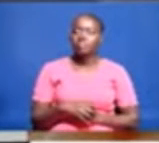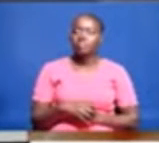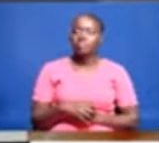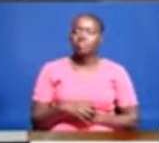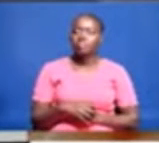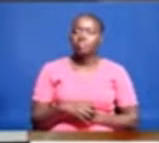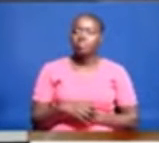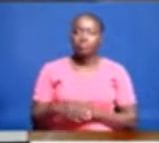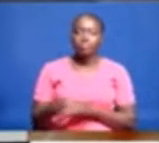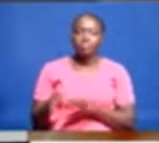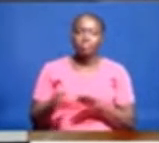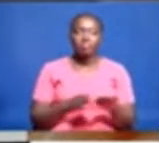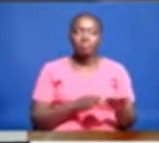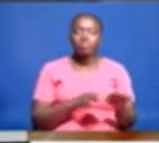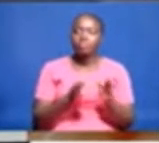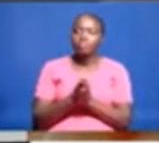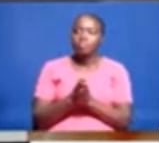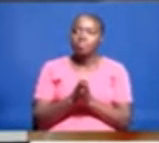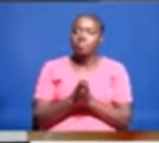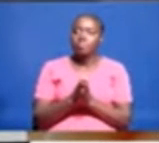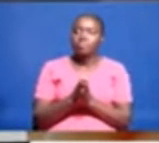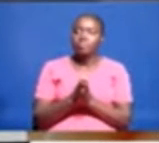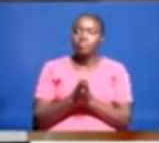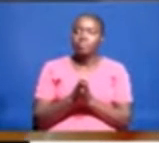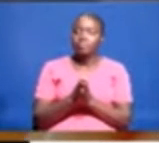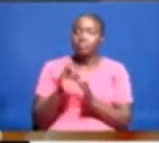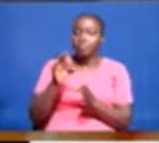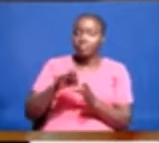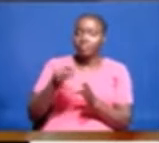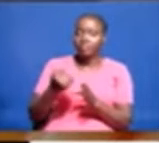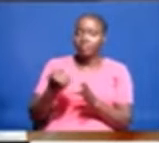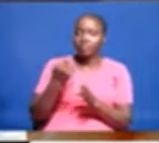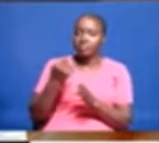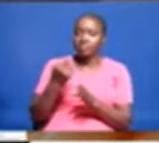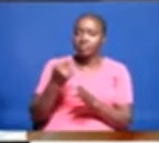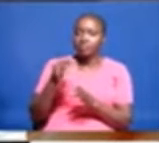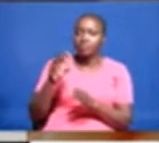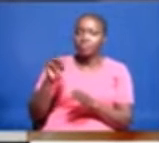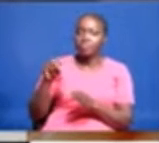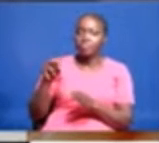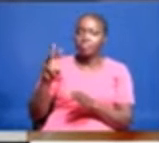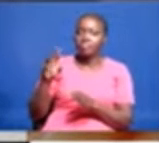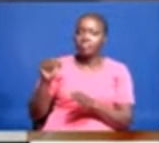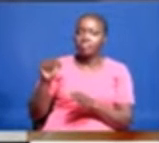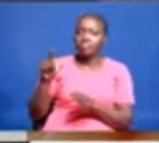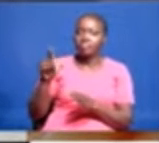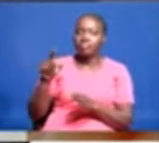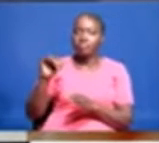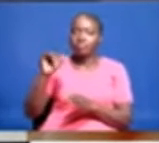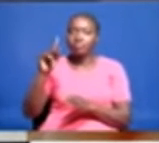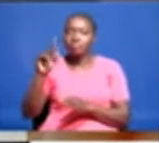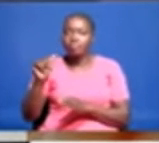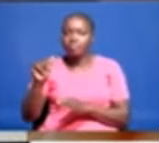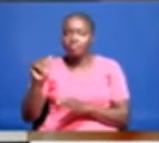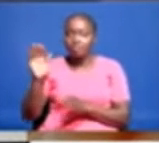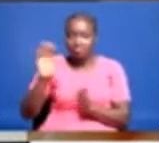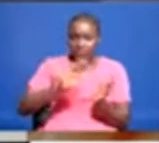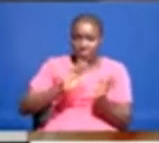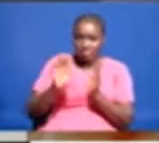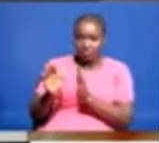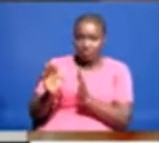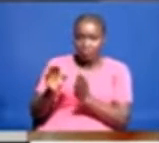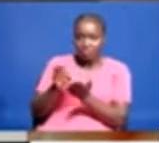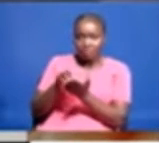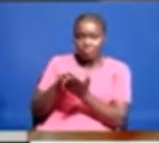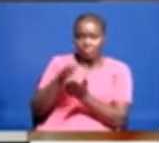And still on elections, the mini polls conducted yesterday, David Mwalika of Wiper Party successfully retained his seat as